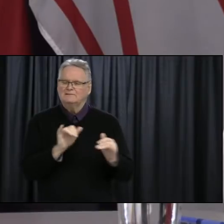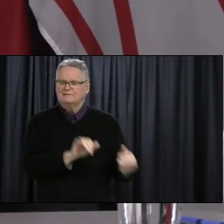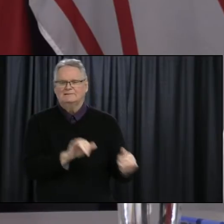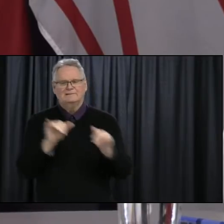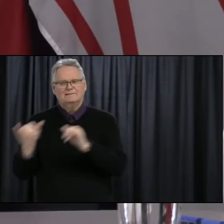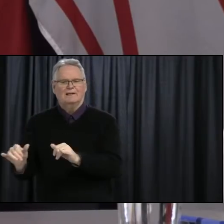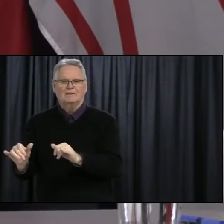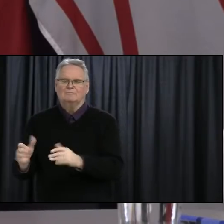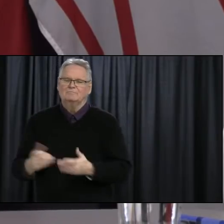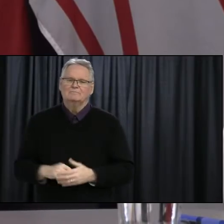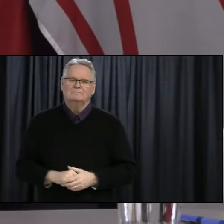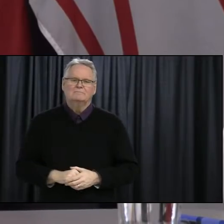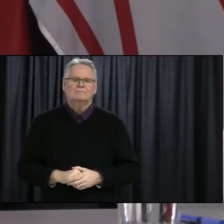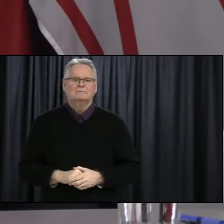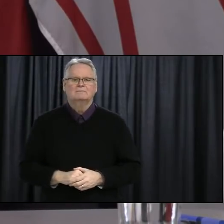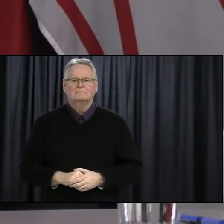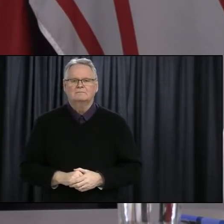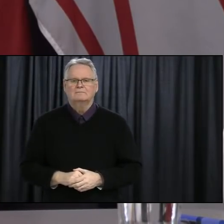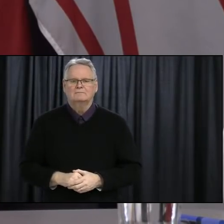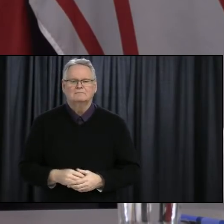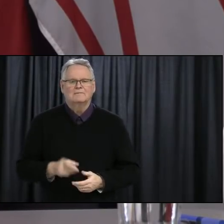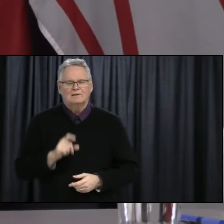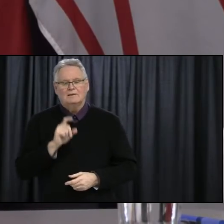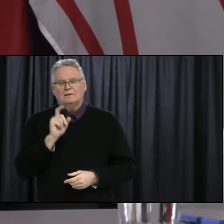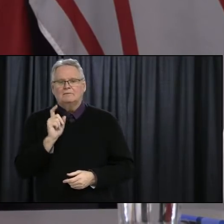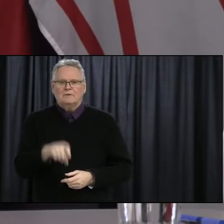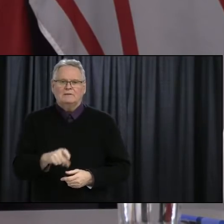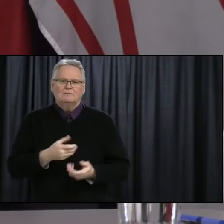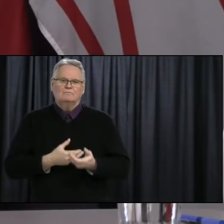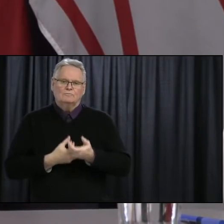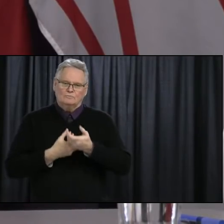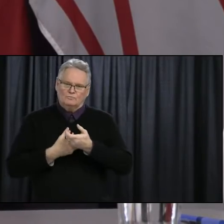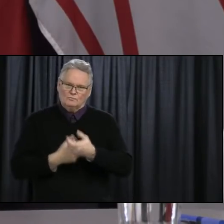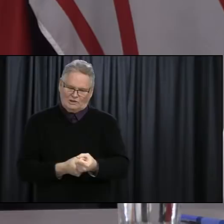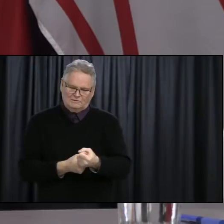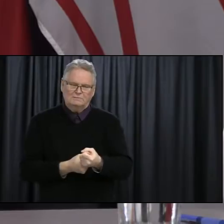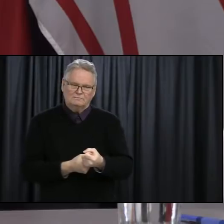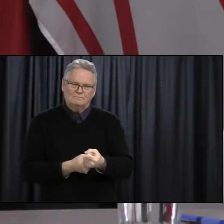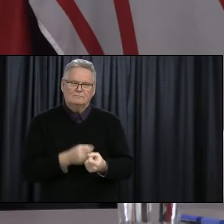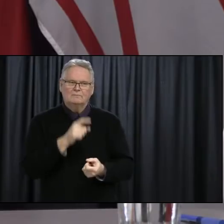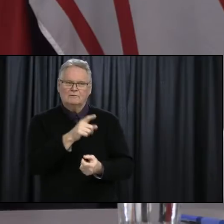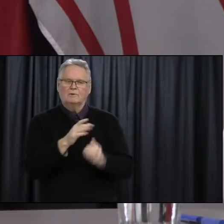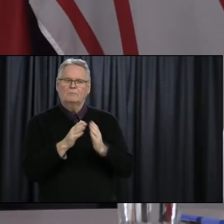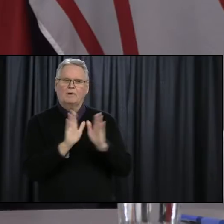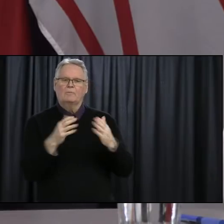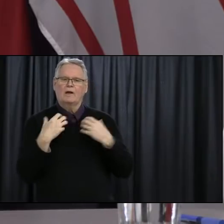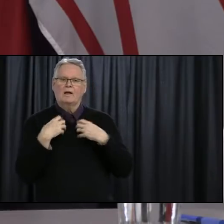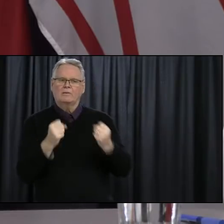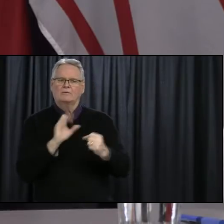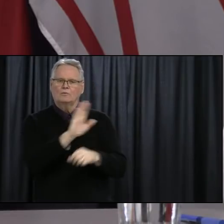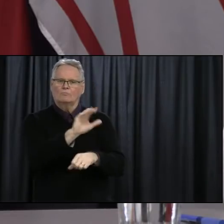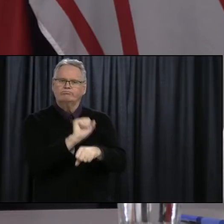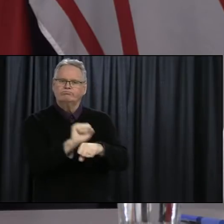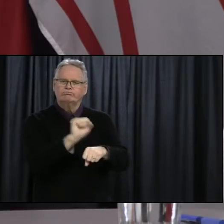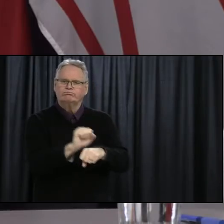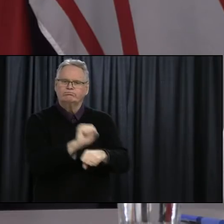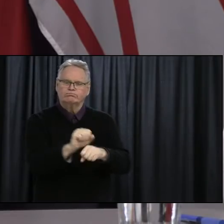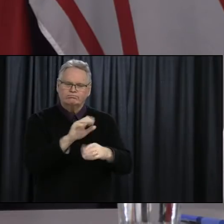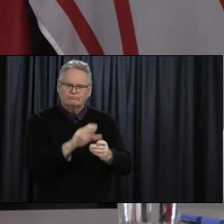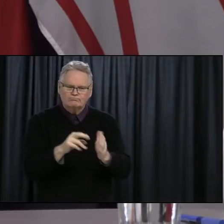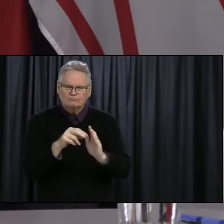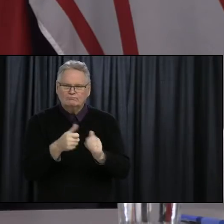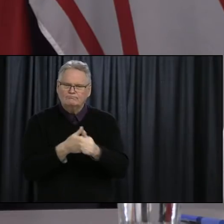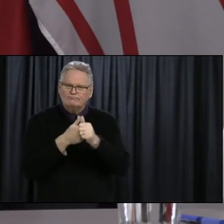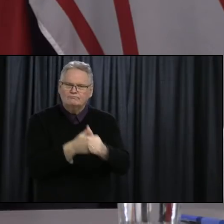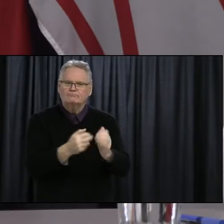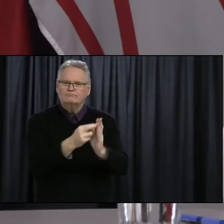have to have faith that we'll get through it. Trust in our public health officials and follow their advice. We will come through the other side